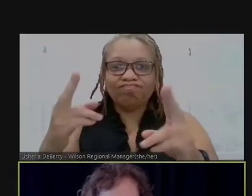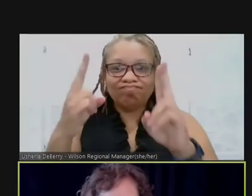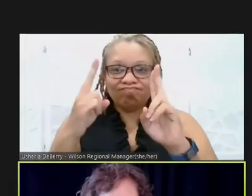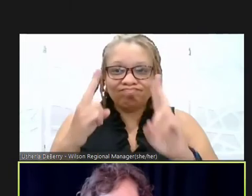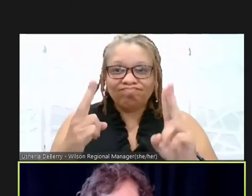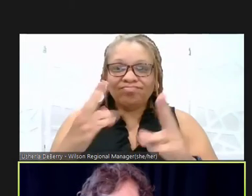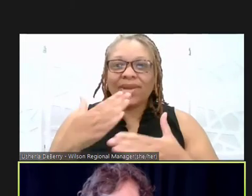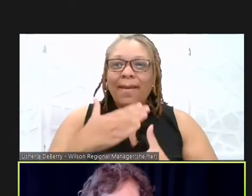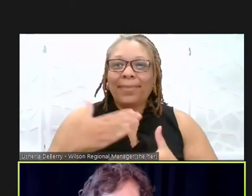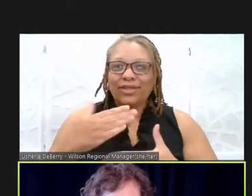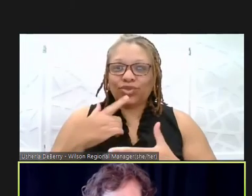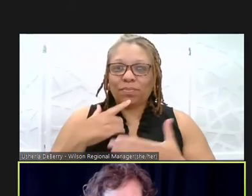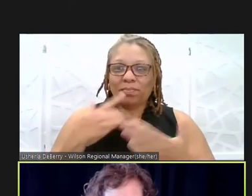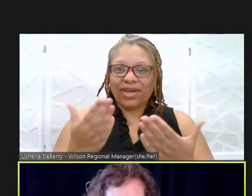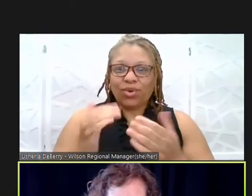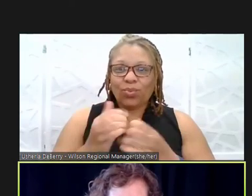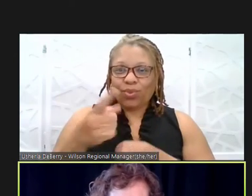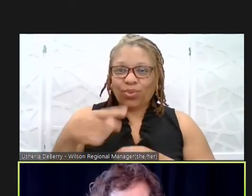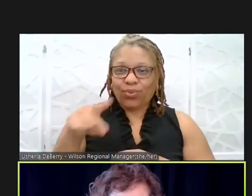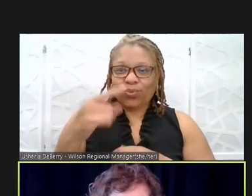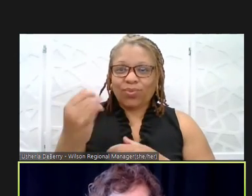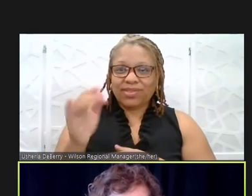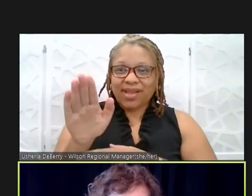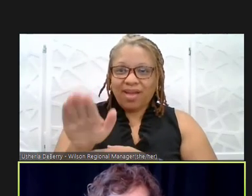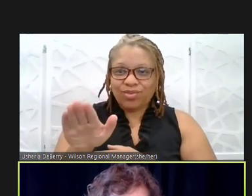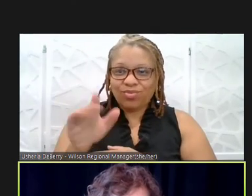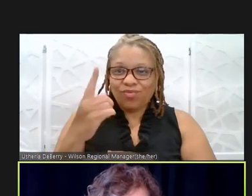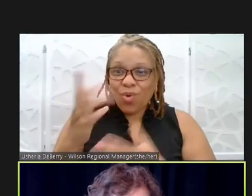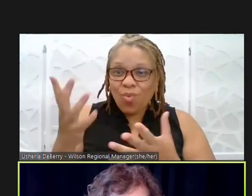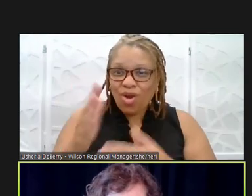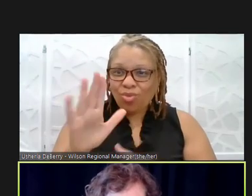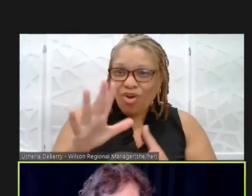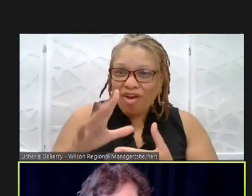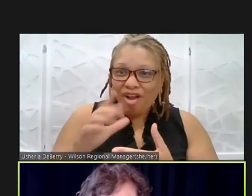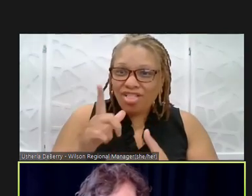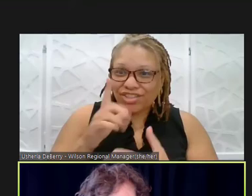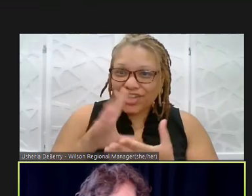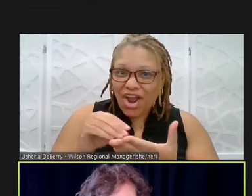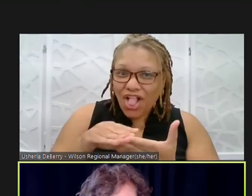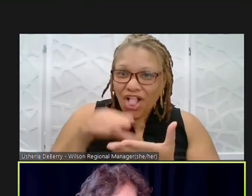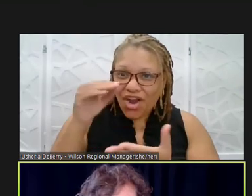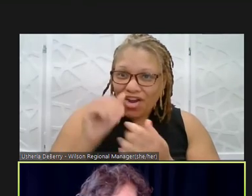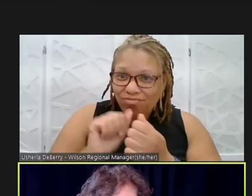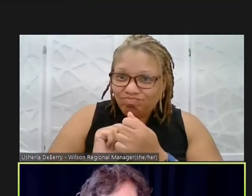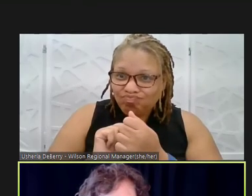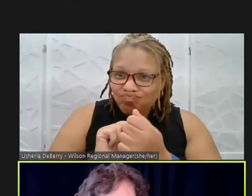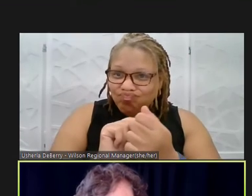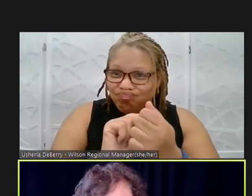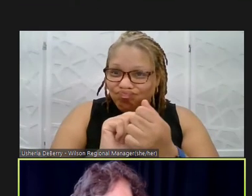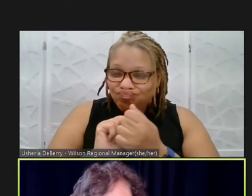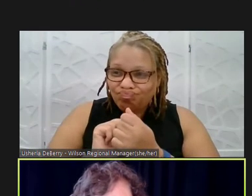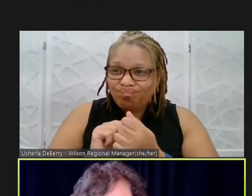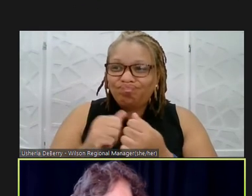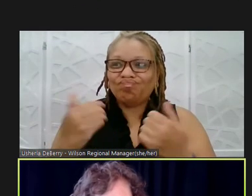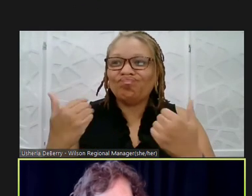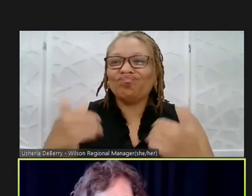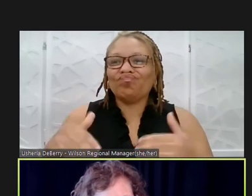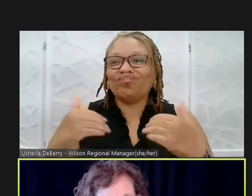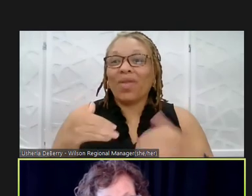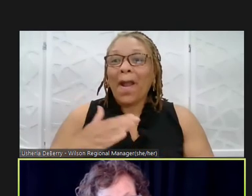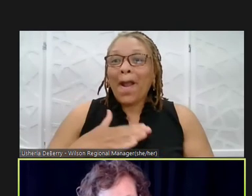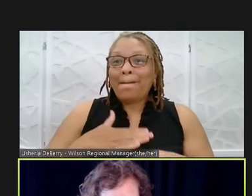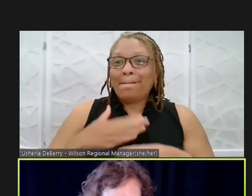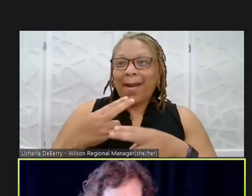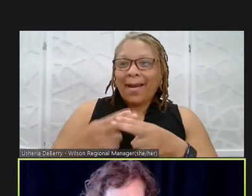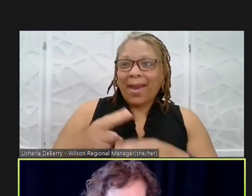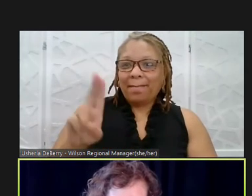Good afternoon, everybody. I'm so honored to be here with you today for your Lunch and Learn. This